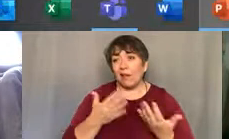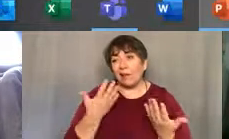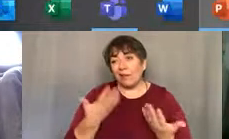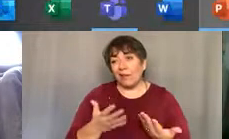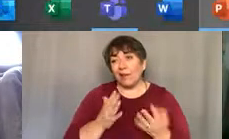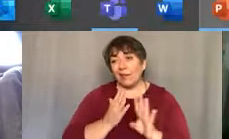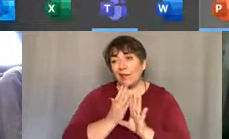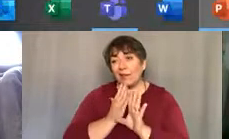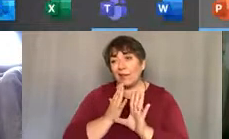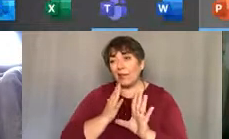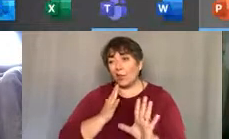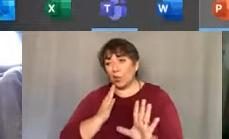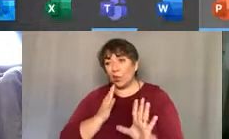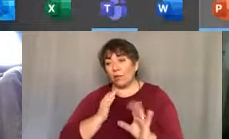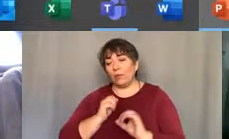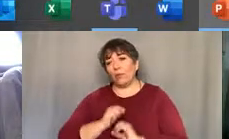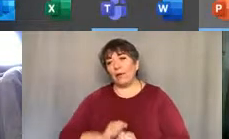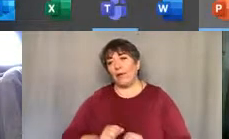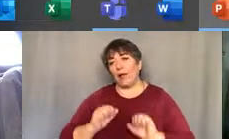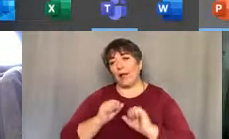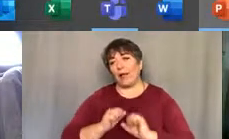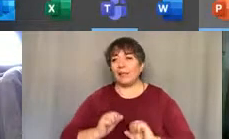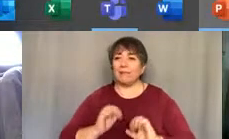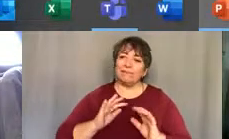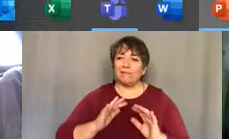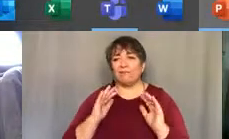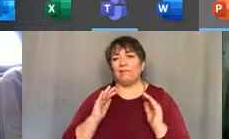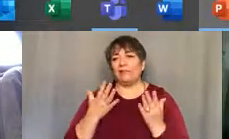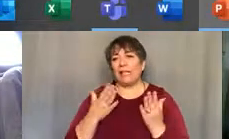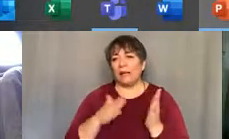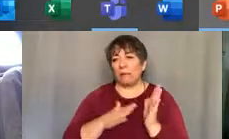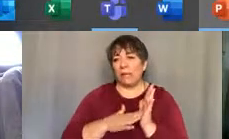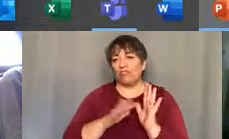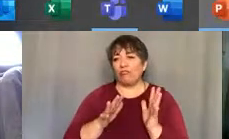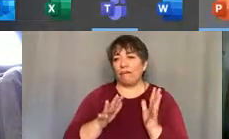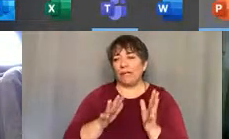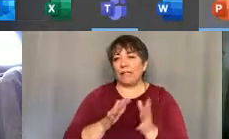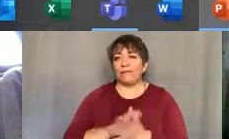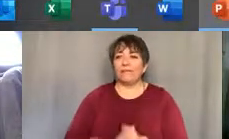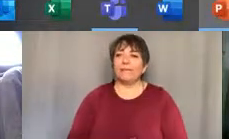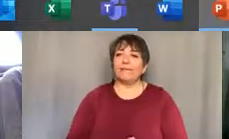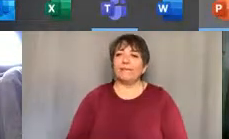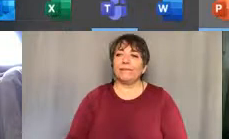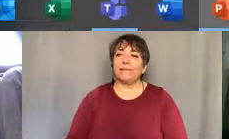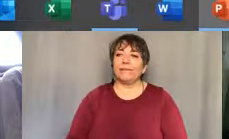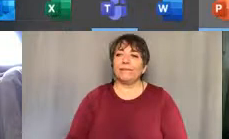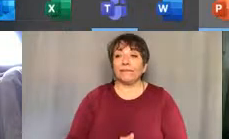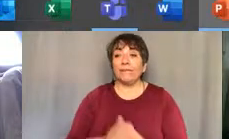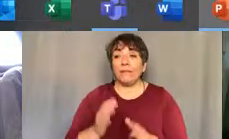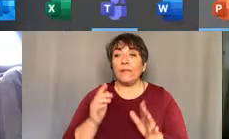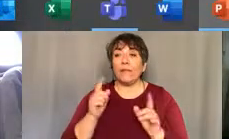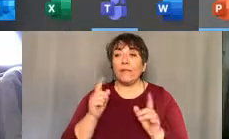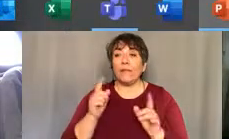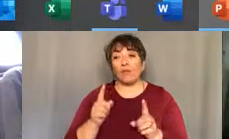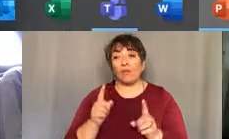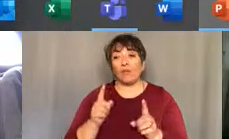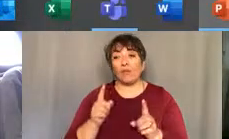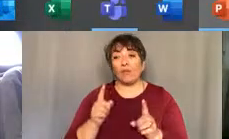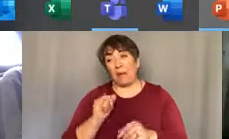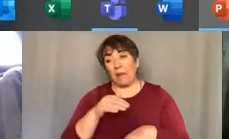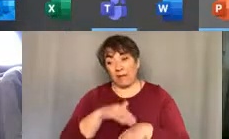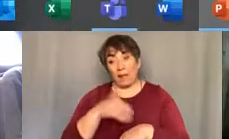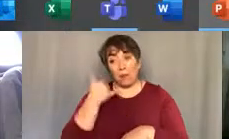we are on the whole around that target. Sometimes we do have spikes depending on the demand, but as you can